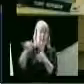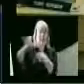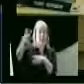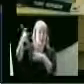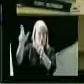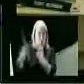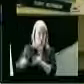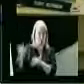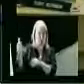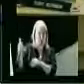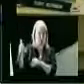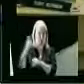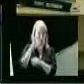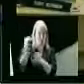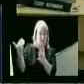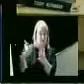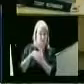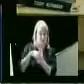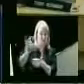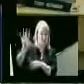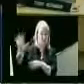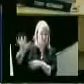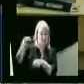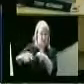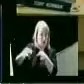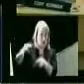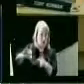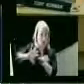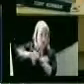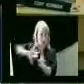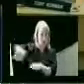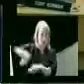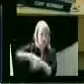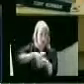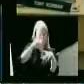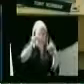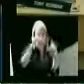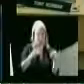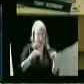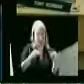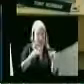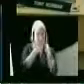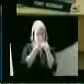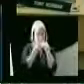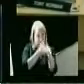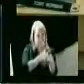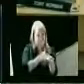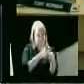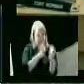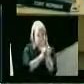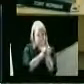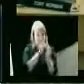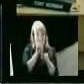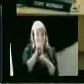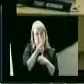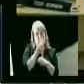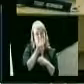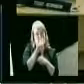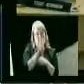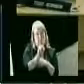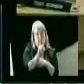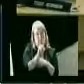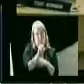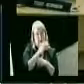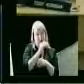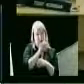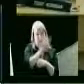judgment. They decide to go with Mr. Suttles and Mr. Reams'